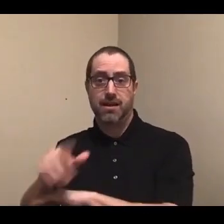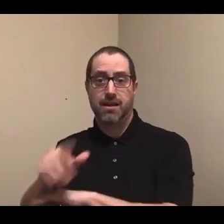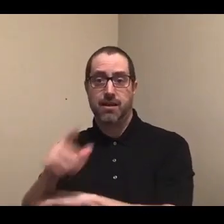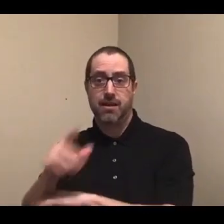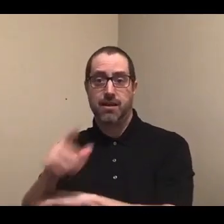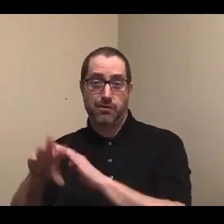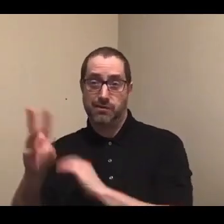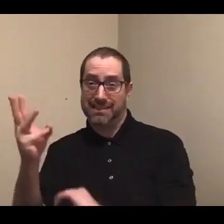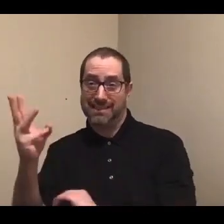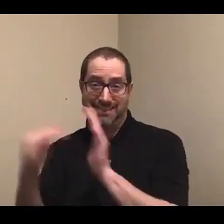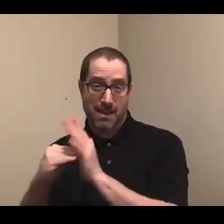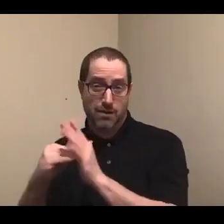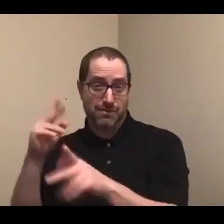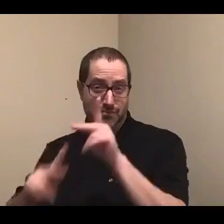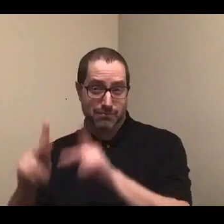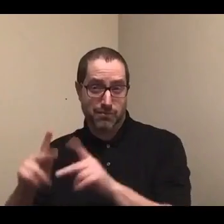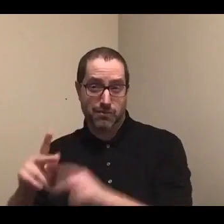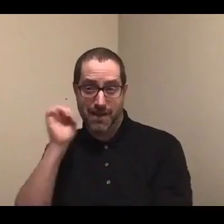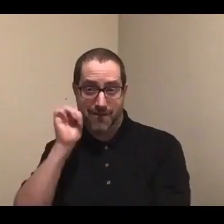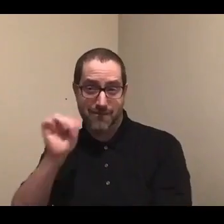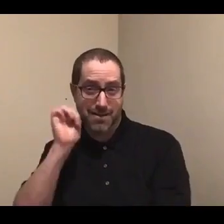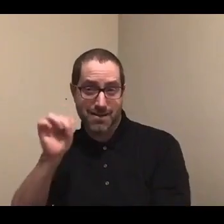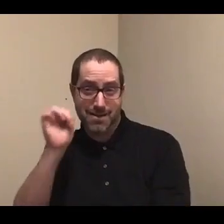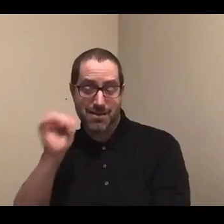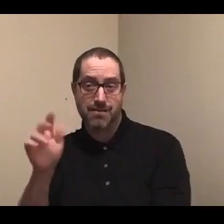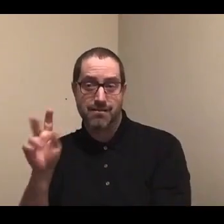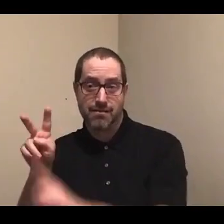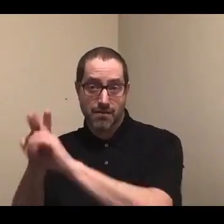in addition to the bookings that will occur